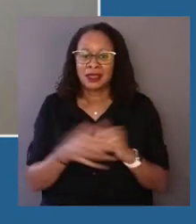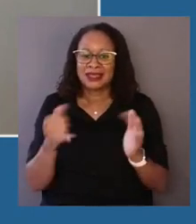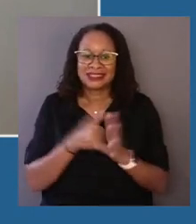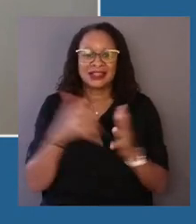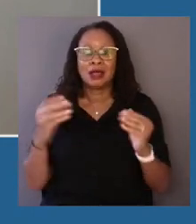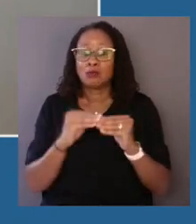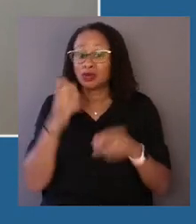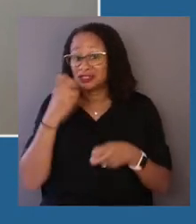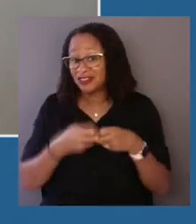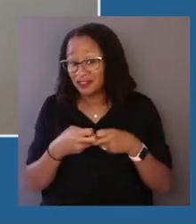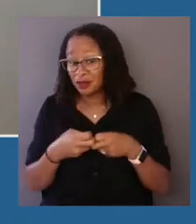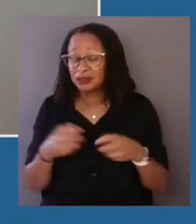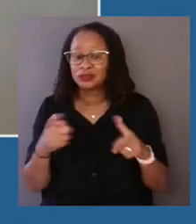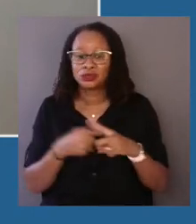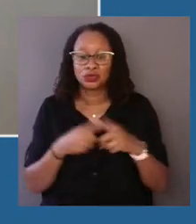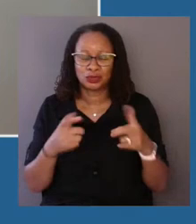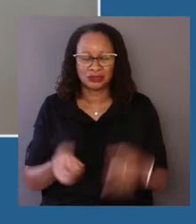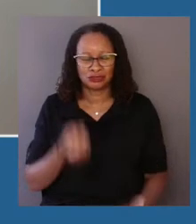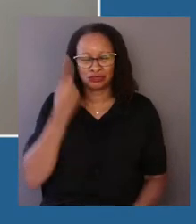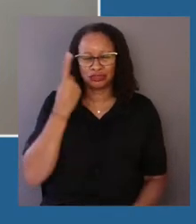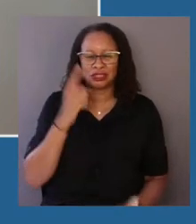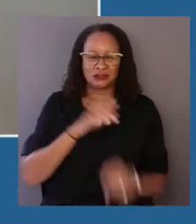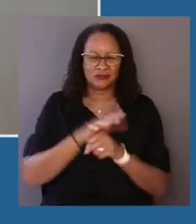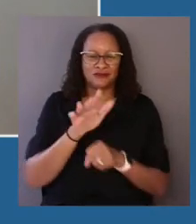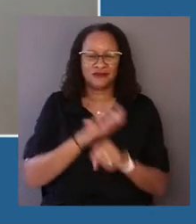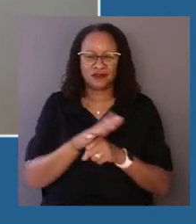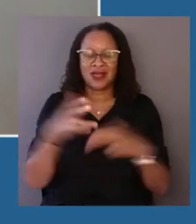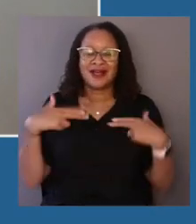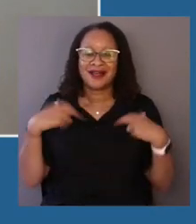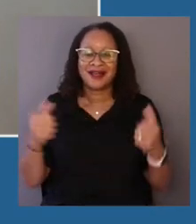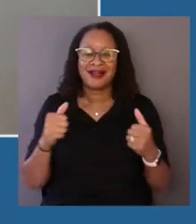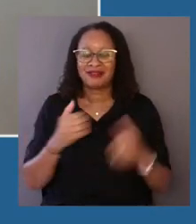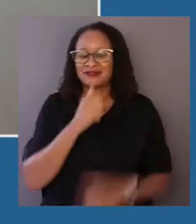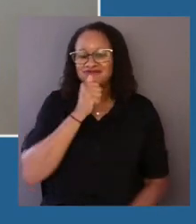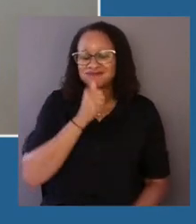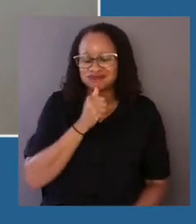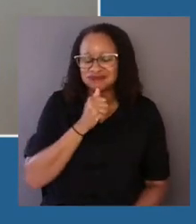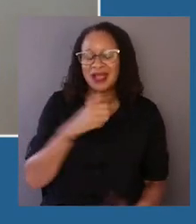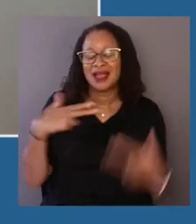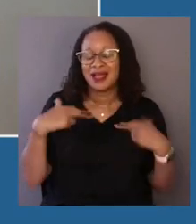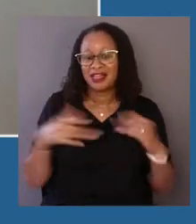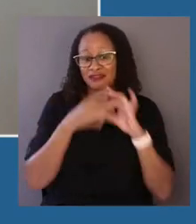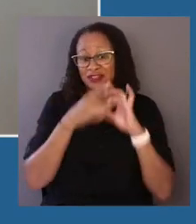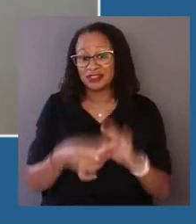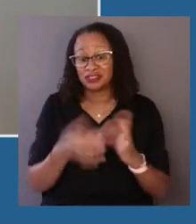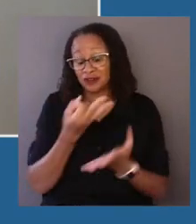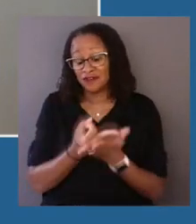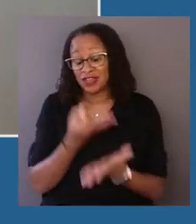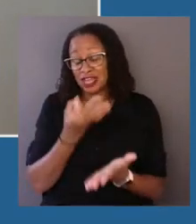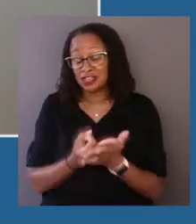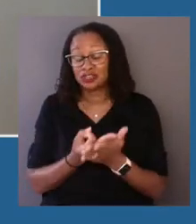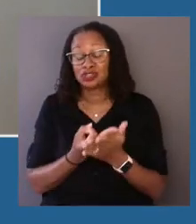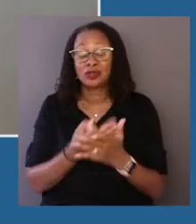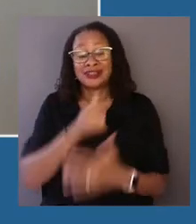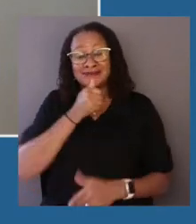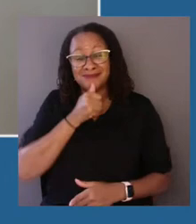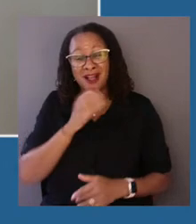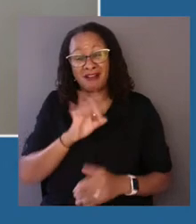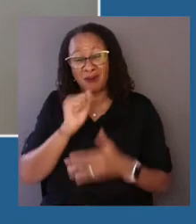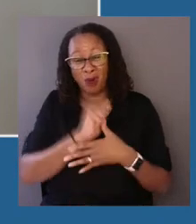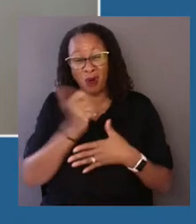to grasp the full health toll and health-related financial toll of all of these problems that are